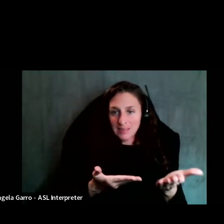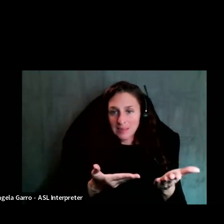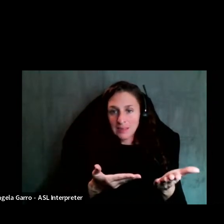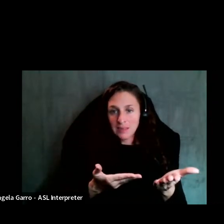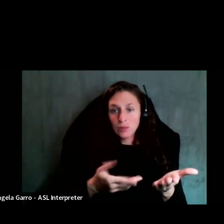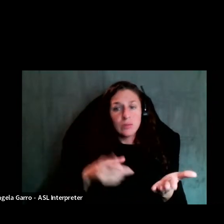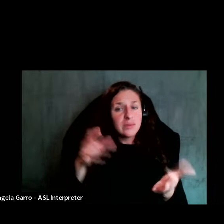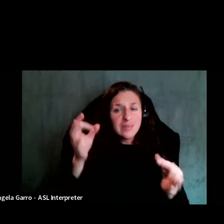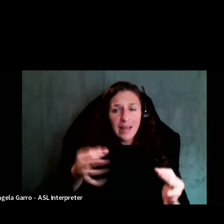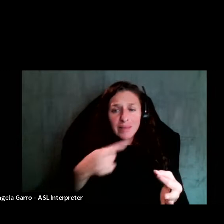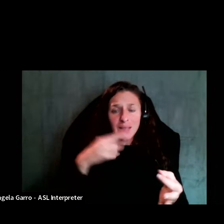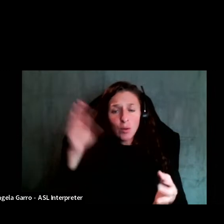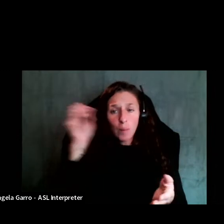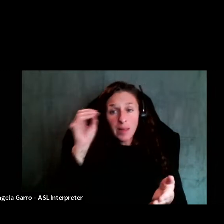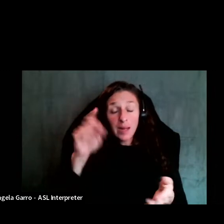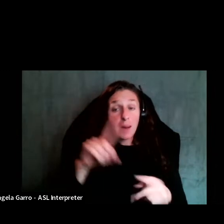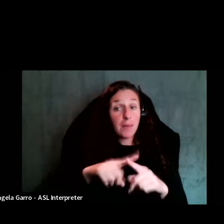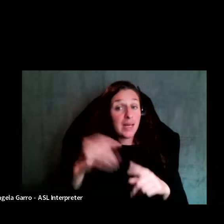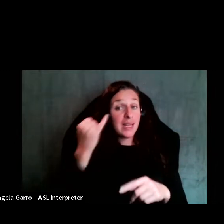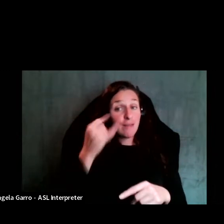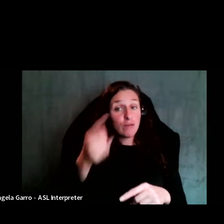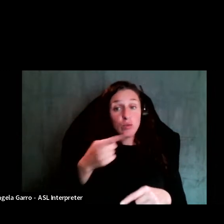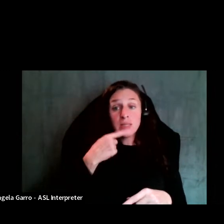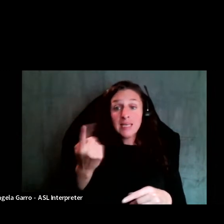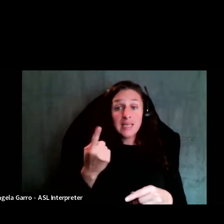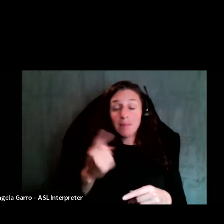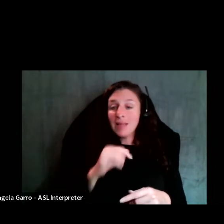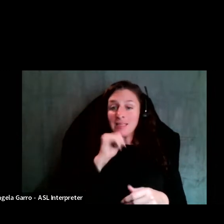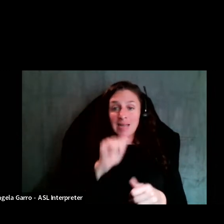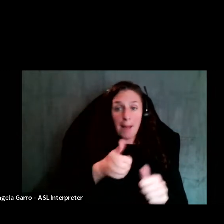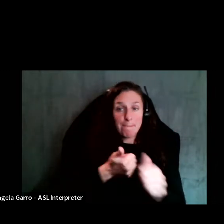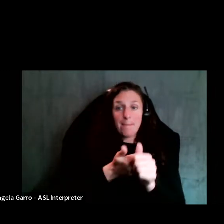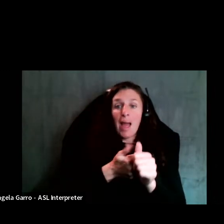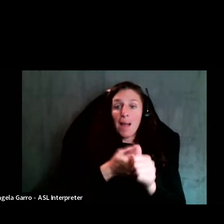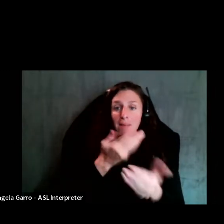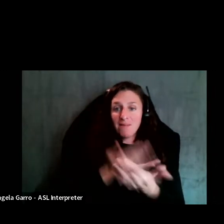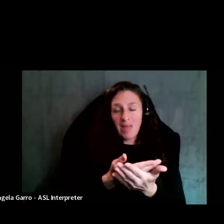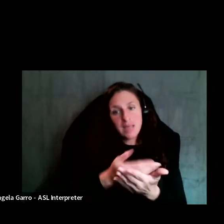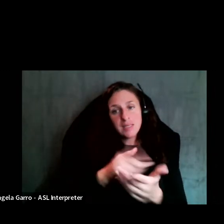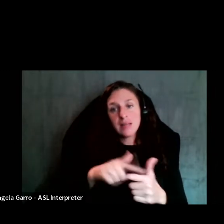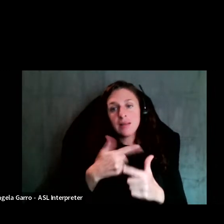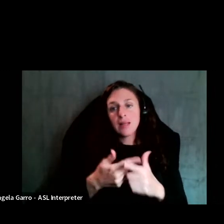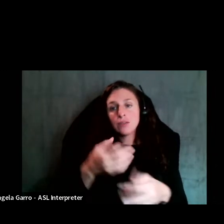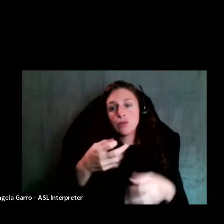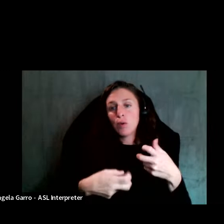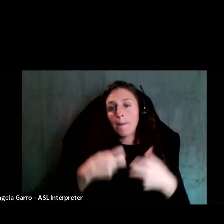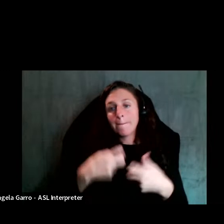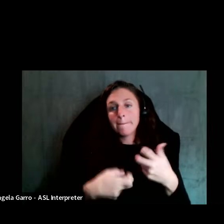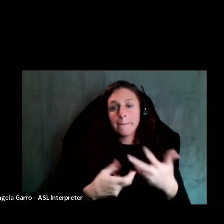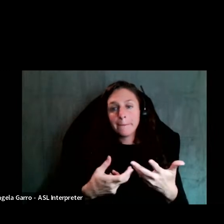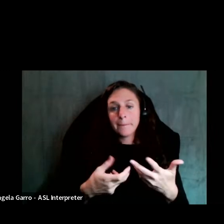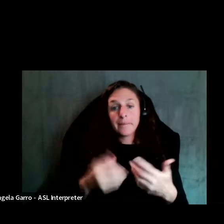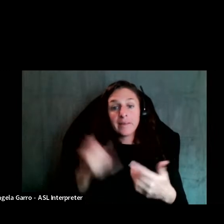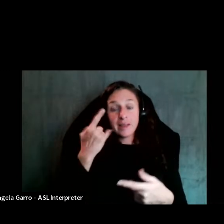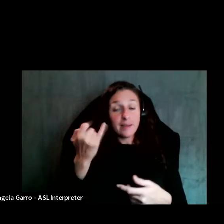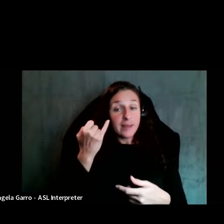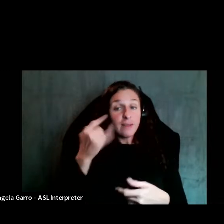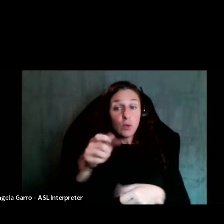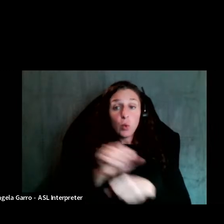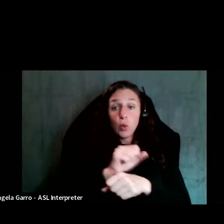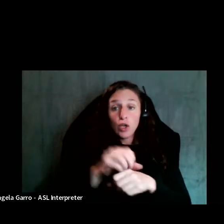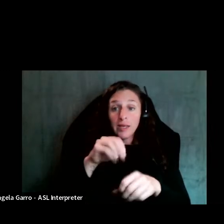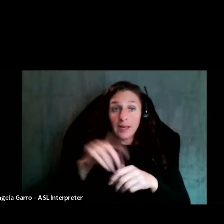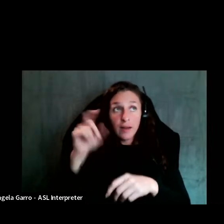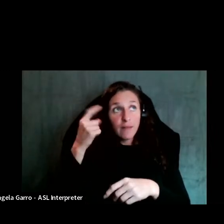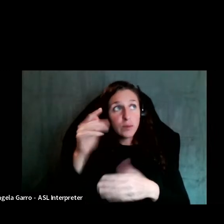your opinion, but if you're saying something that is not backed up by facts, it's a problem. If you're, working in a government, in a school,